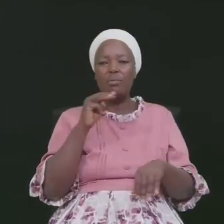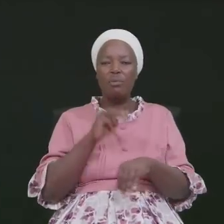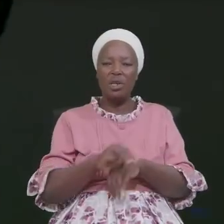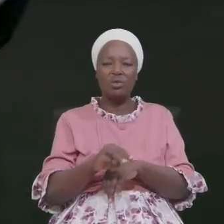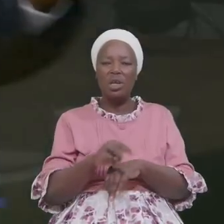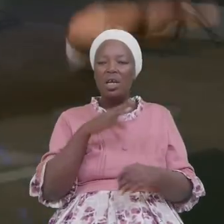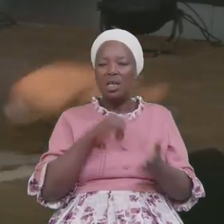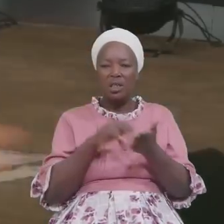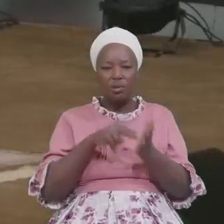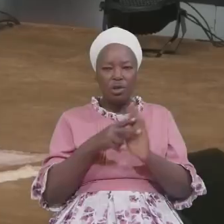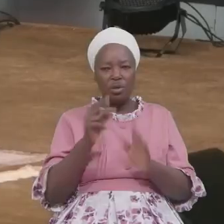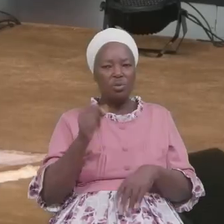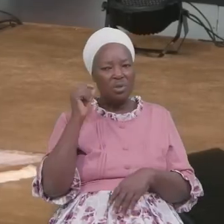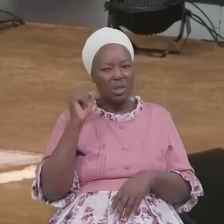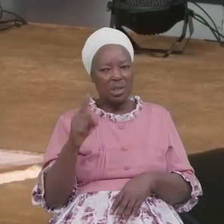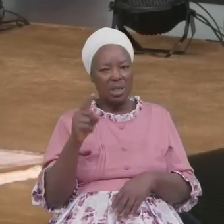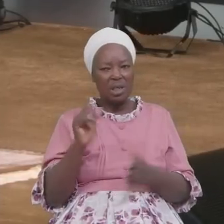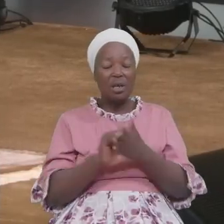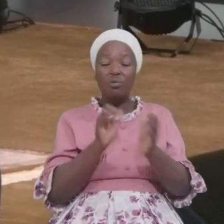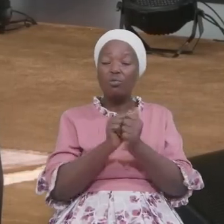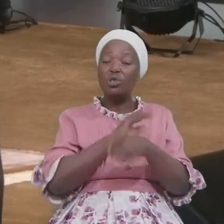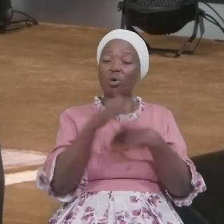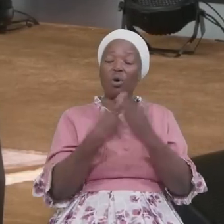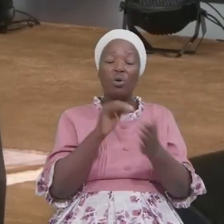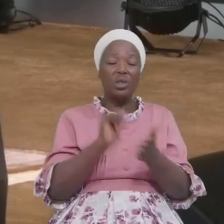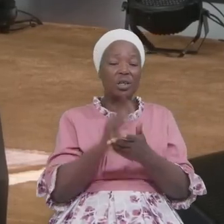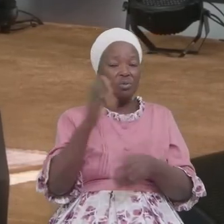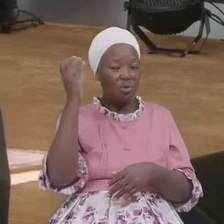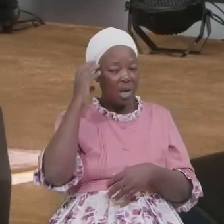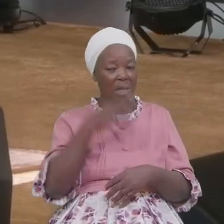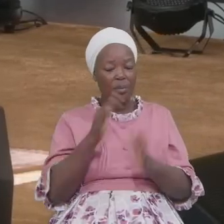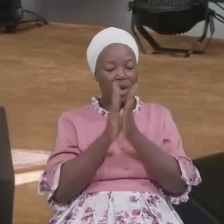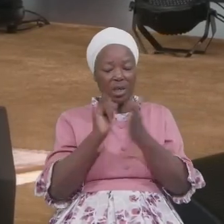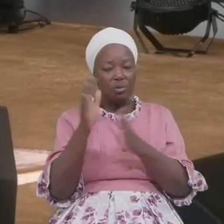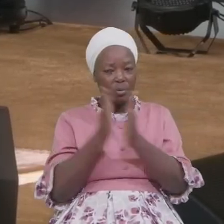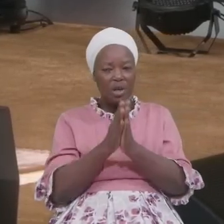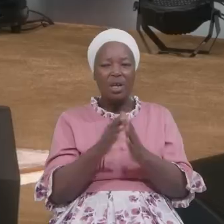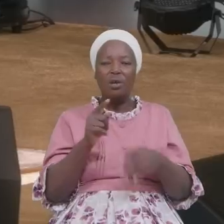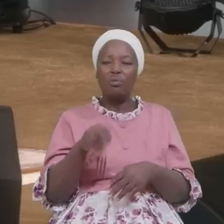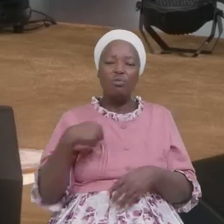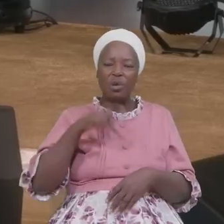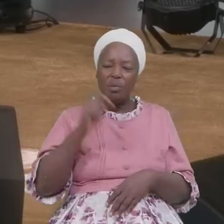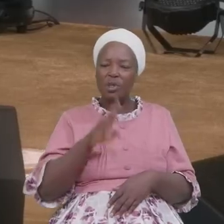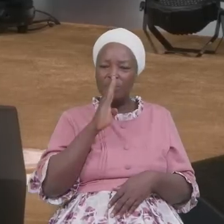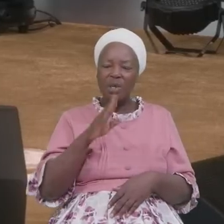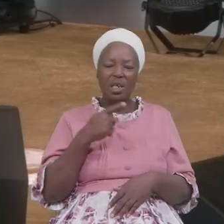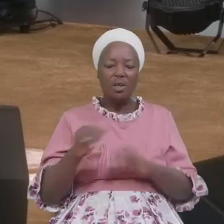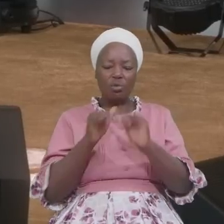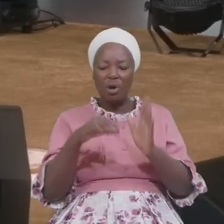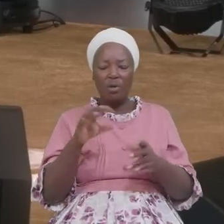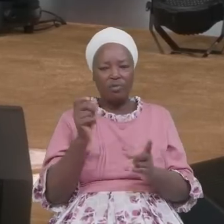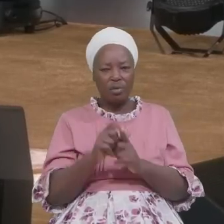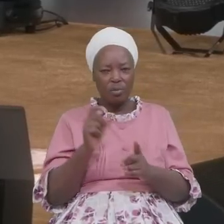understand that with all that we have had, with the prayer we have prayed, we are to be doers of the word. But be ye doers of the